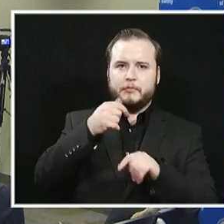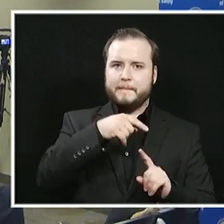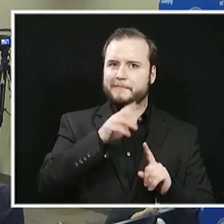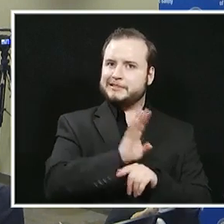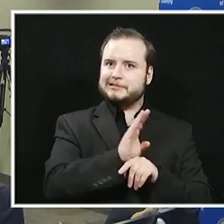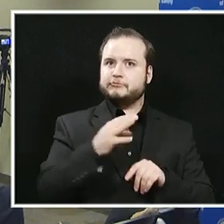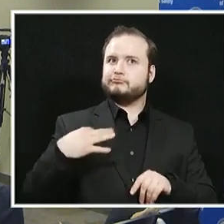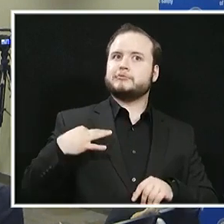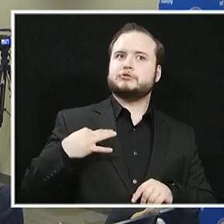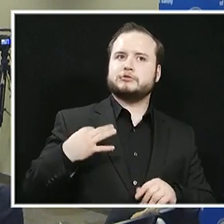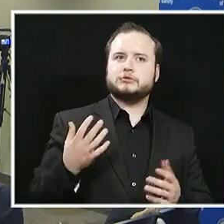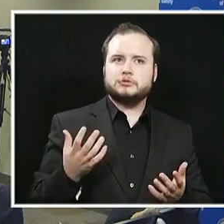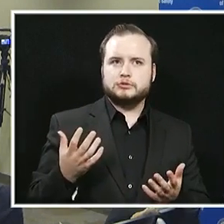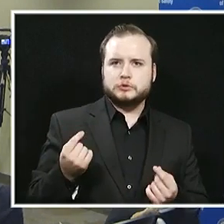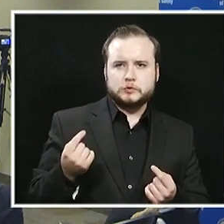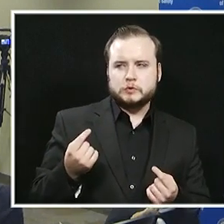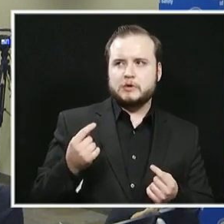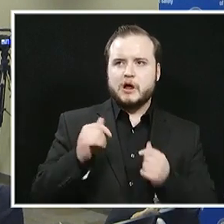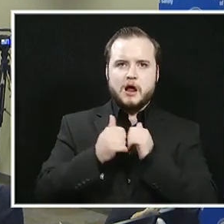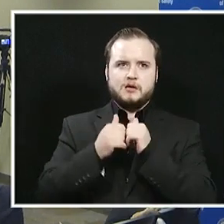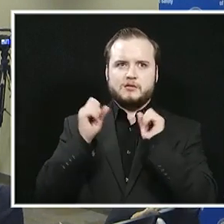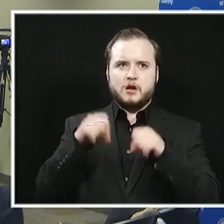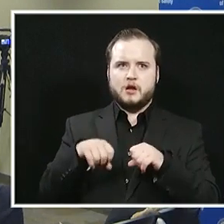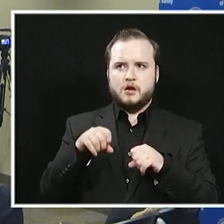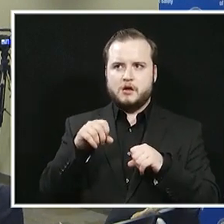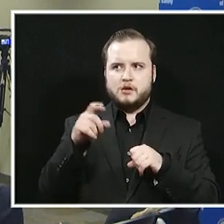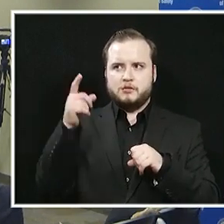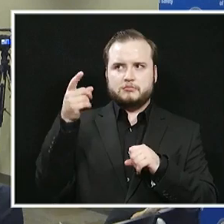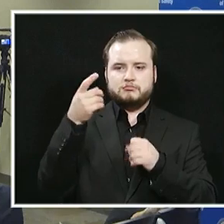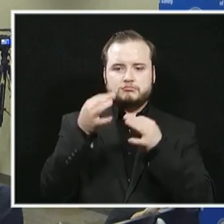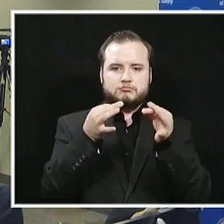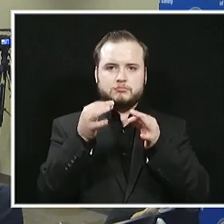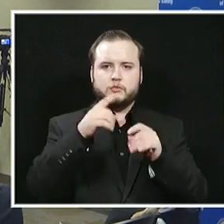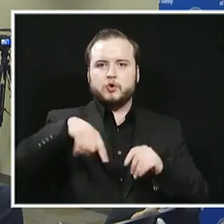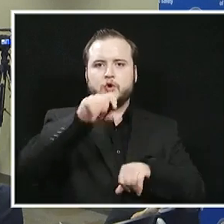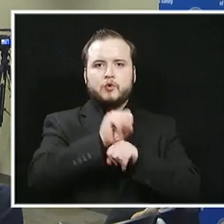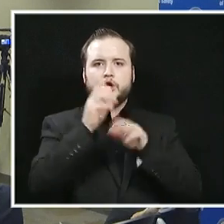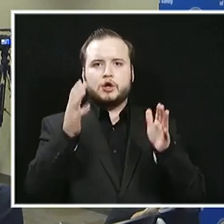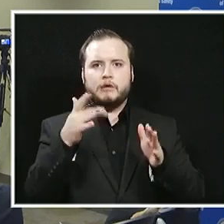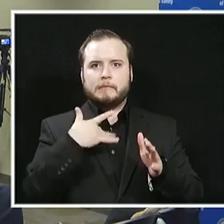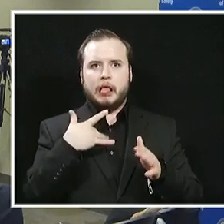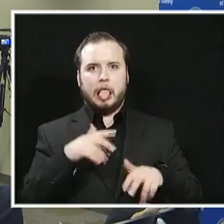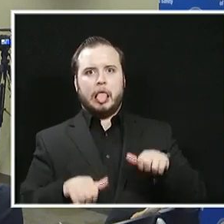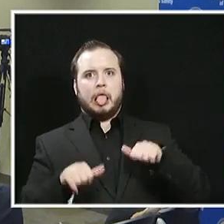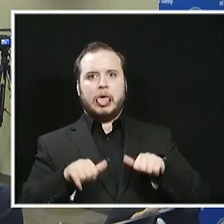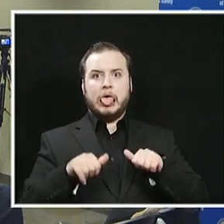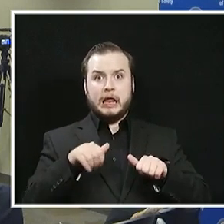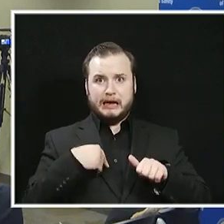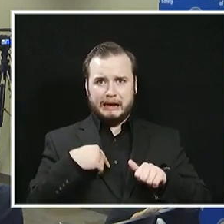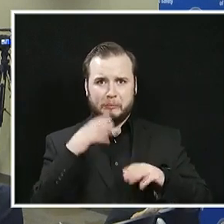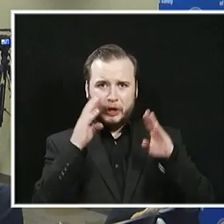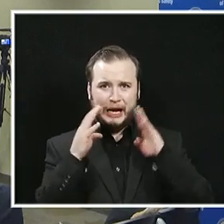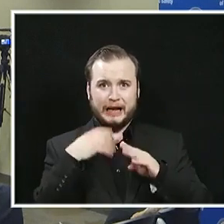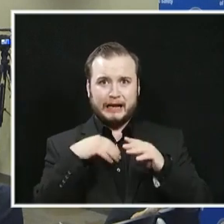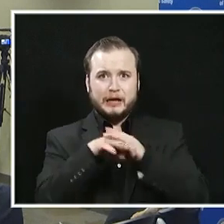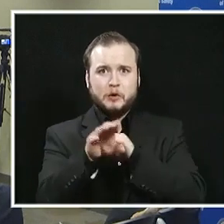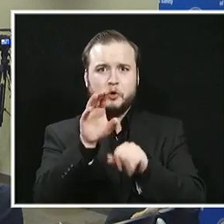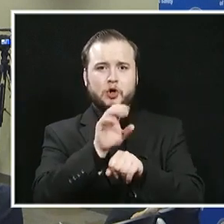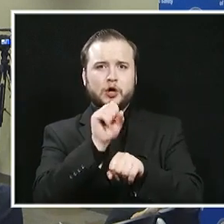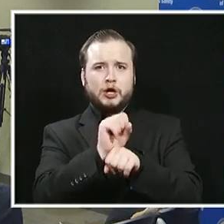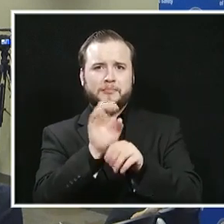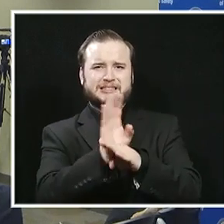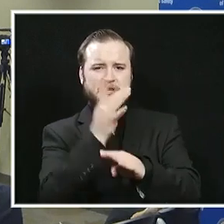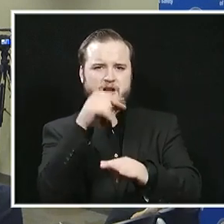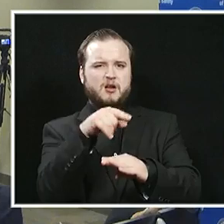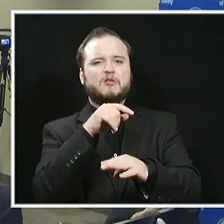that, you know, they may not be able to go in and expect the absolute highest best practices, especially like as we've all noticed, it's hard to